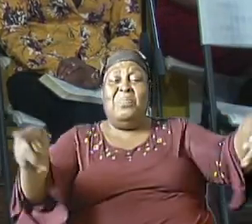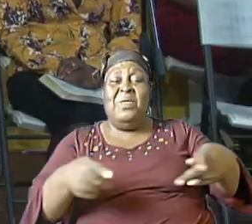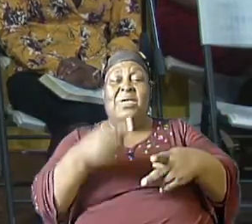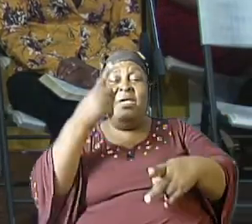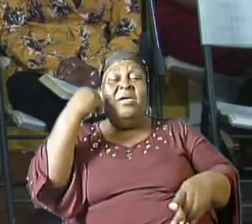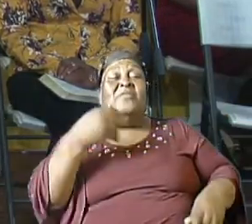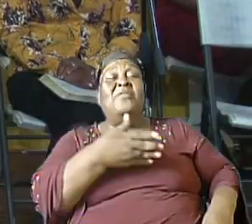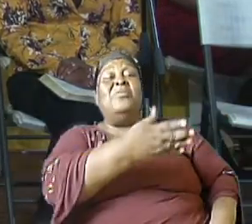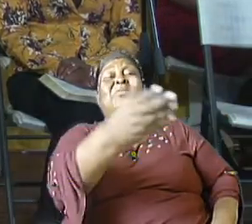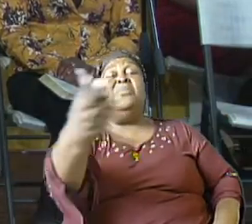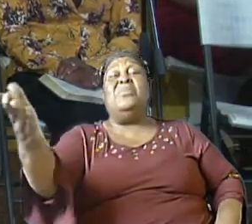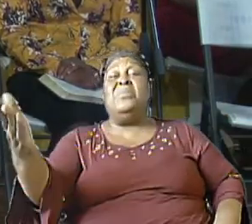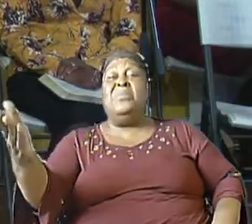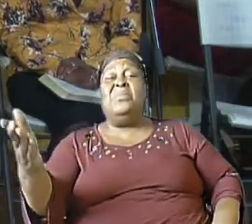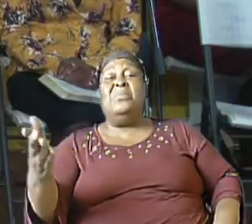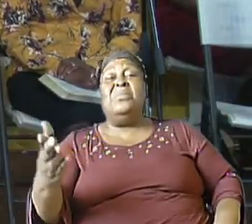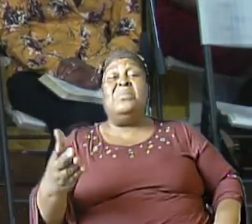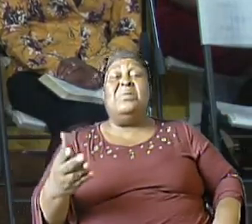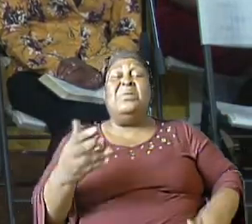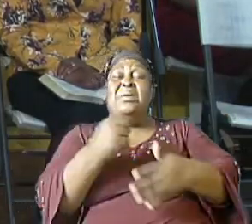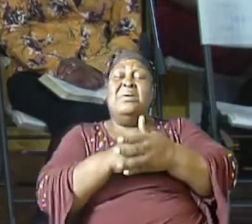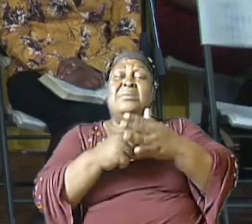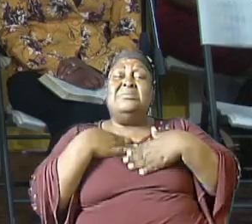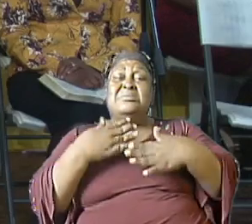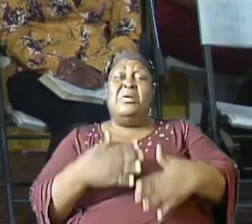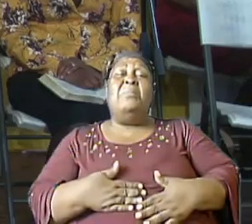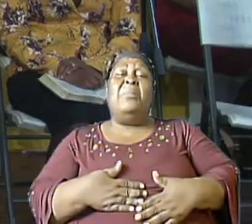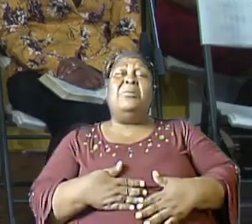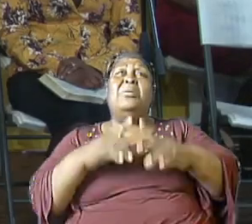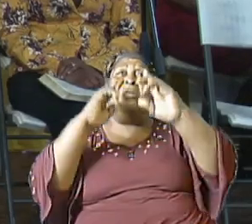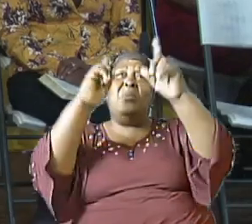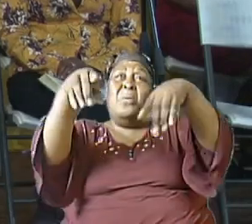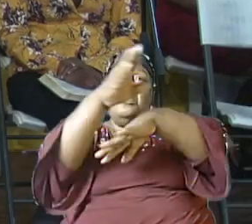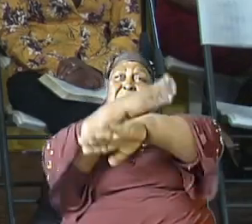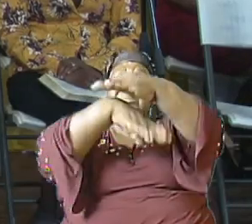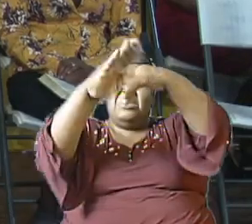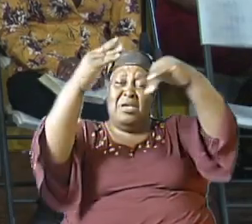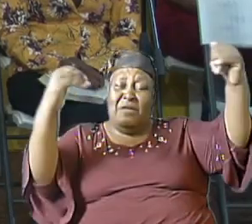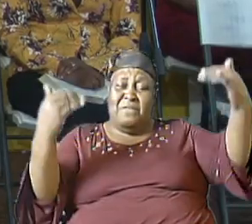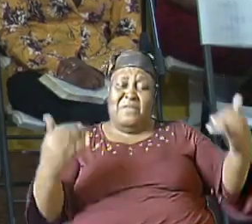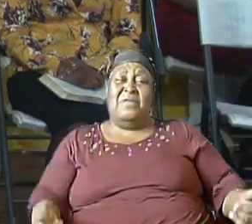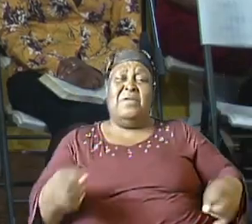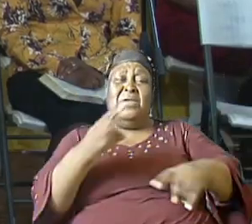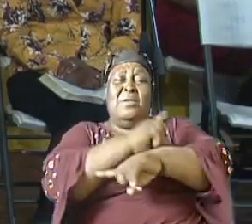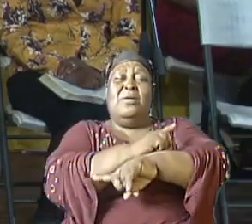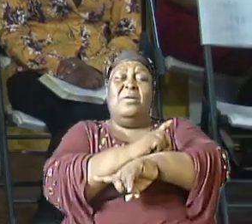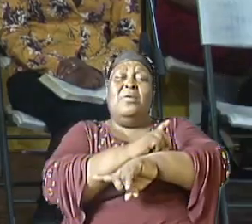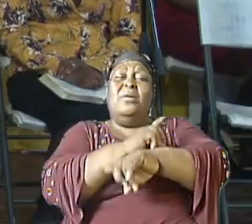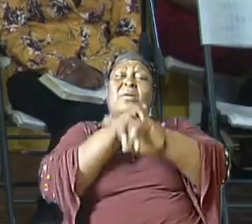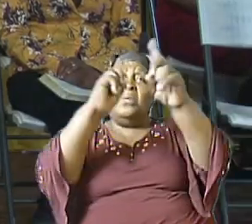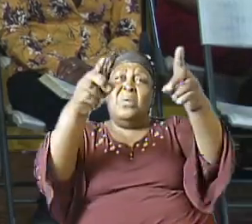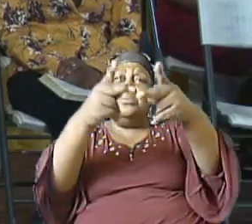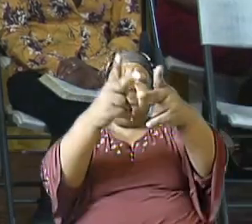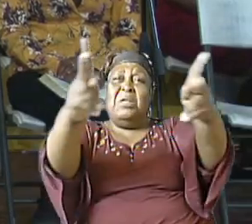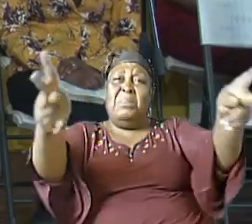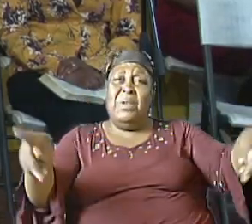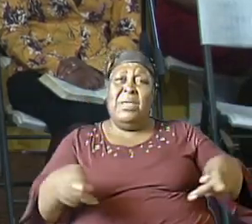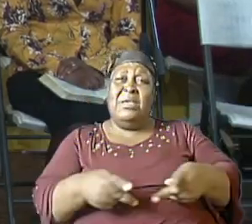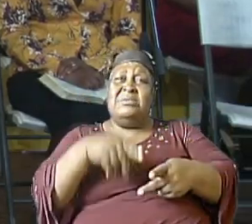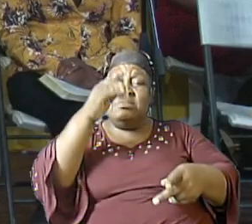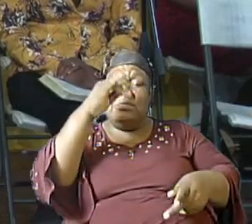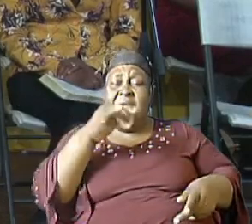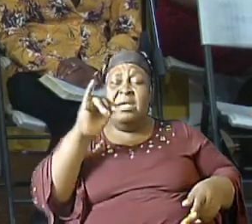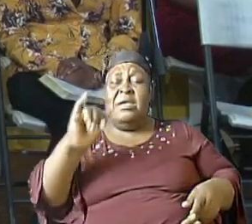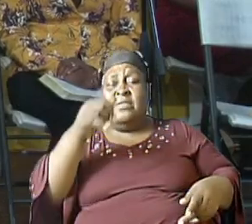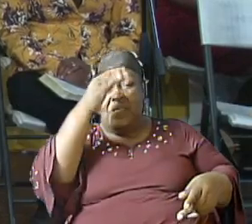Hallelujah. Is somebody marching to Zion today? Does somebody want to go to that place that God has prepared